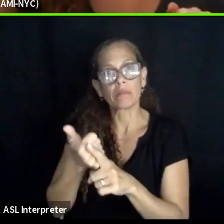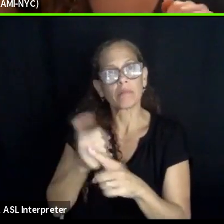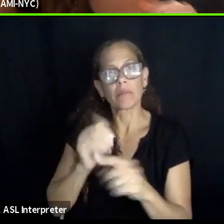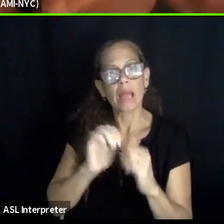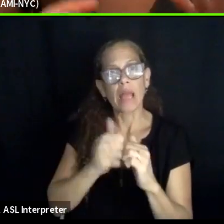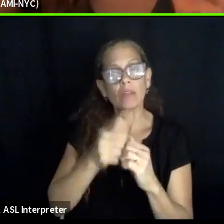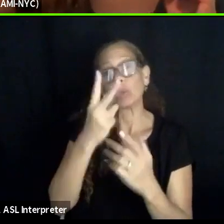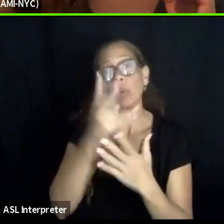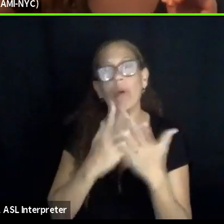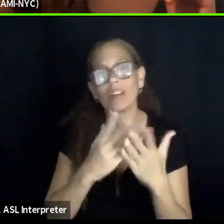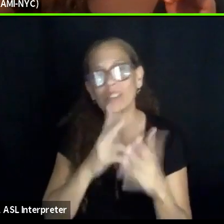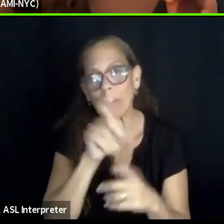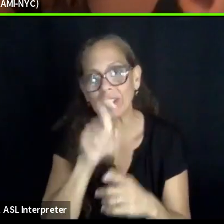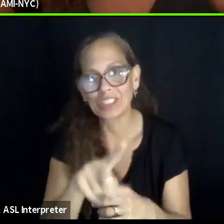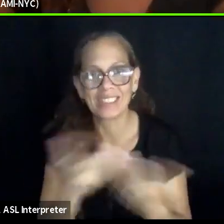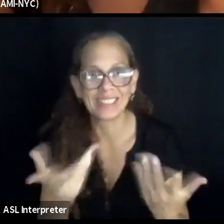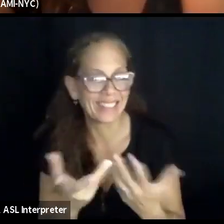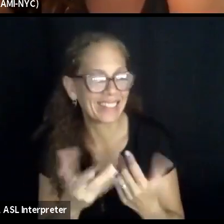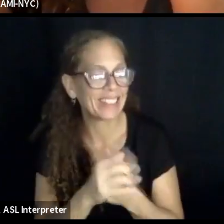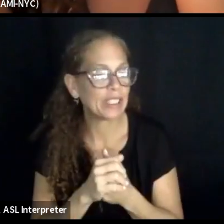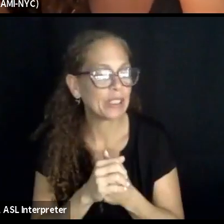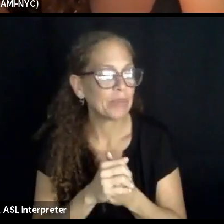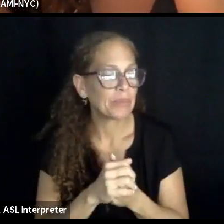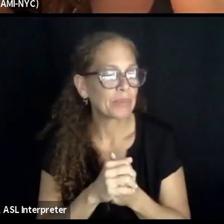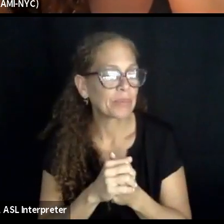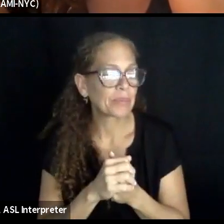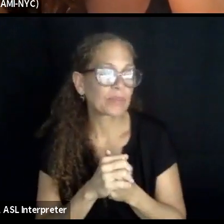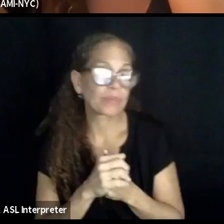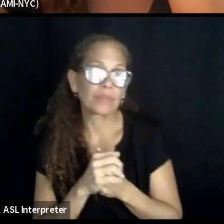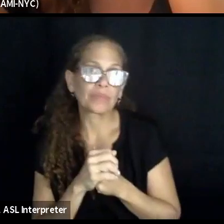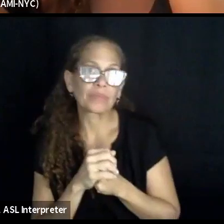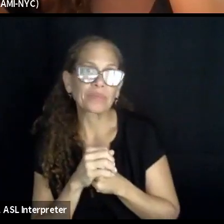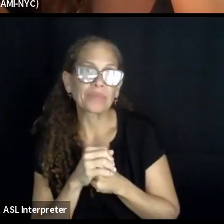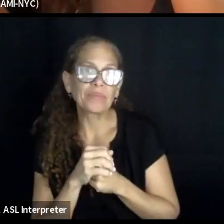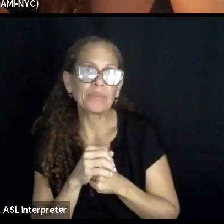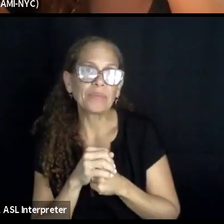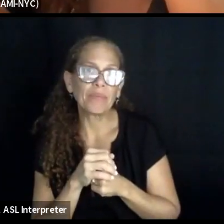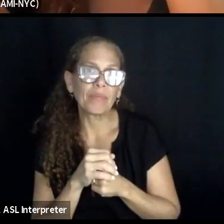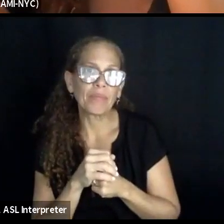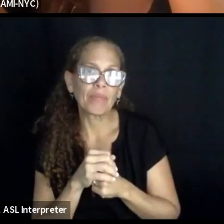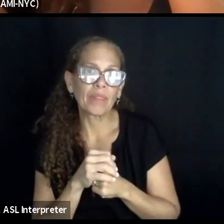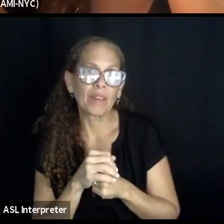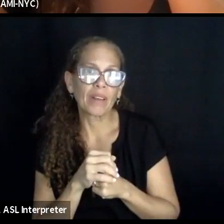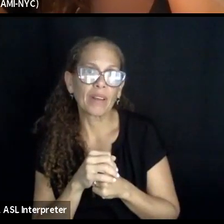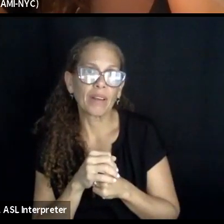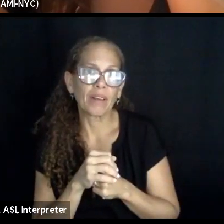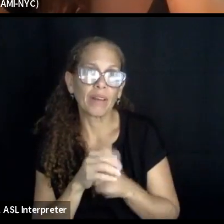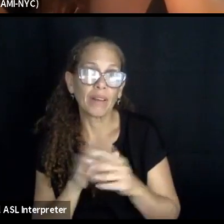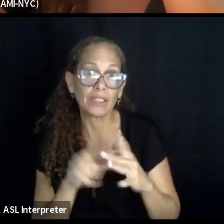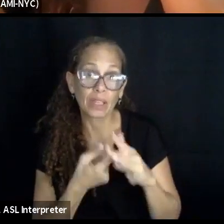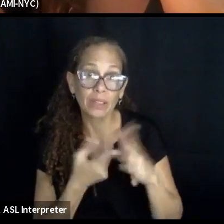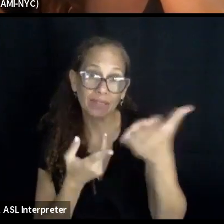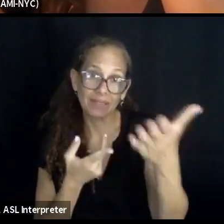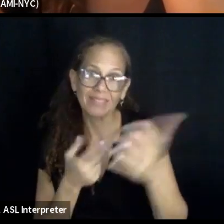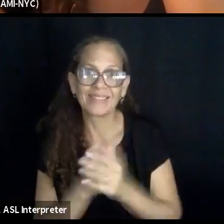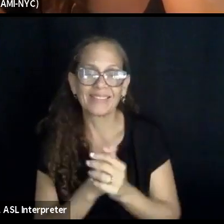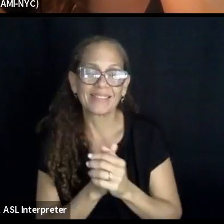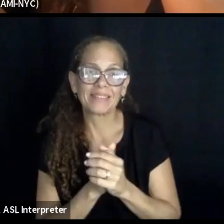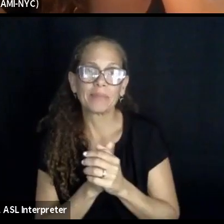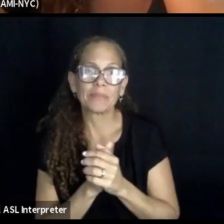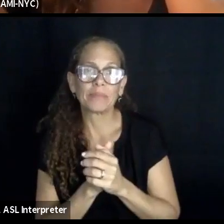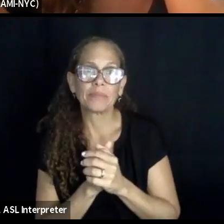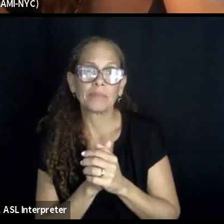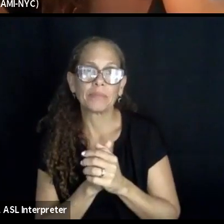Two-part question. I can repeat it if you need. No. I got it. Is it okay if I start with this one? Please, go ahead, Emily. Yes.